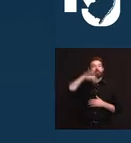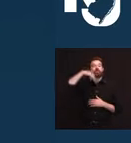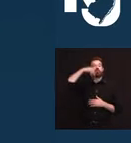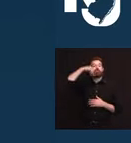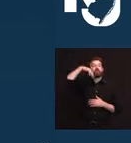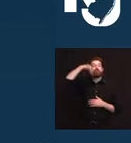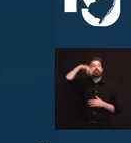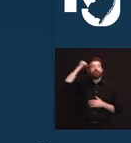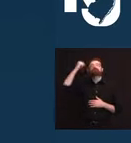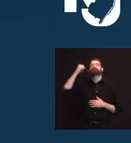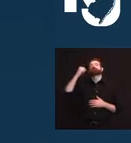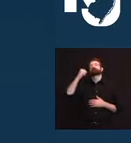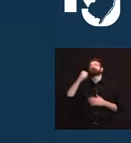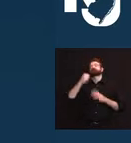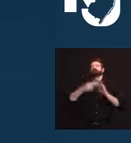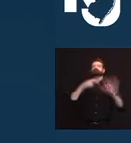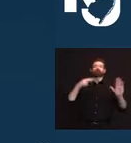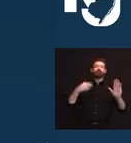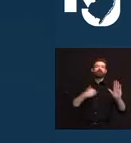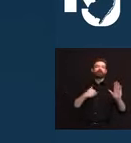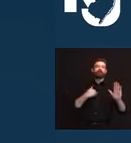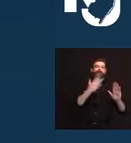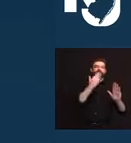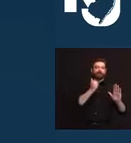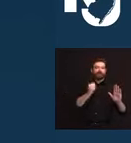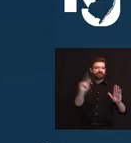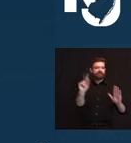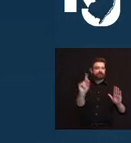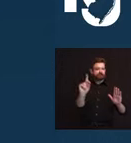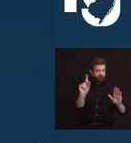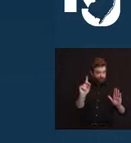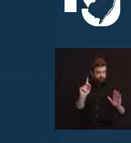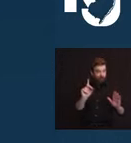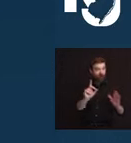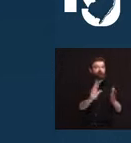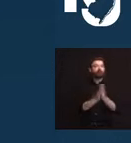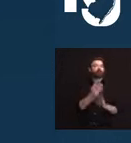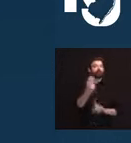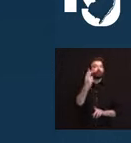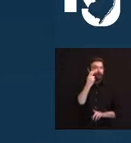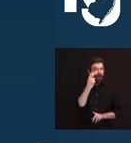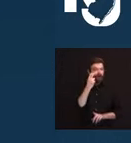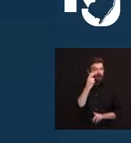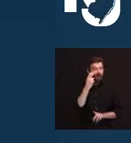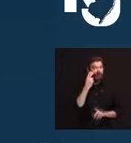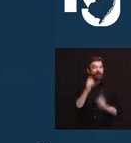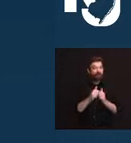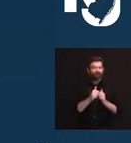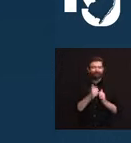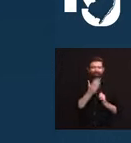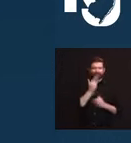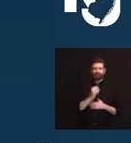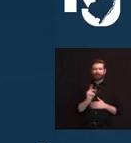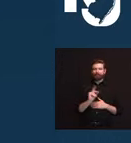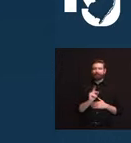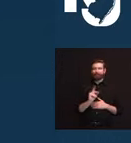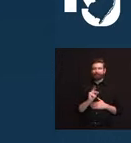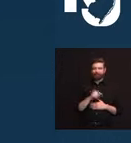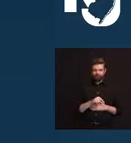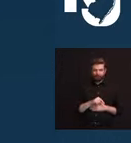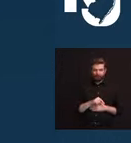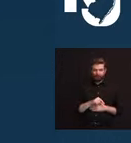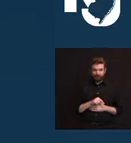a disease which would eventually take her vision, but not her spirit. And to the end, Teresa continued to cook and